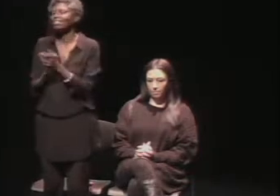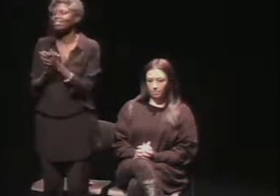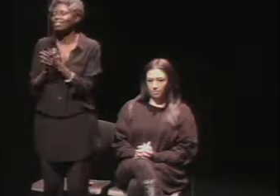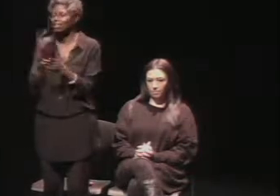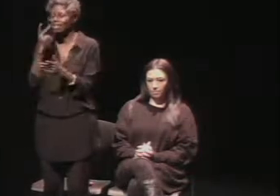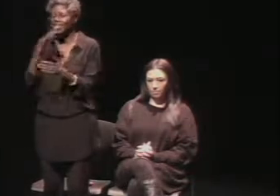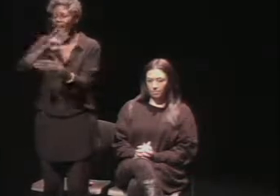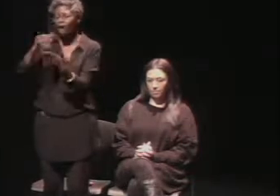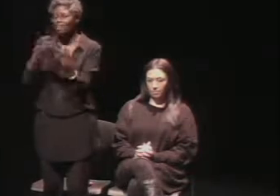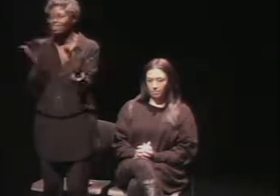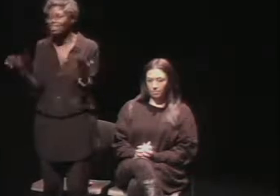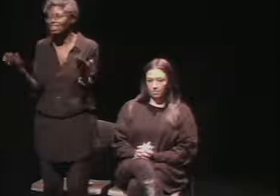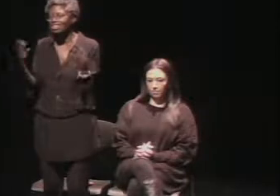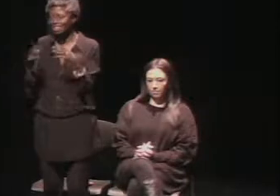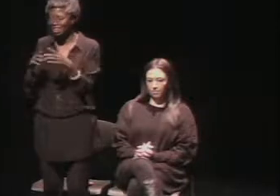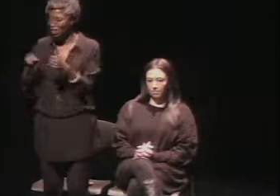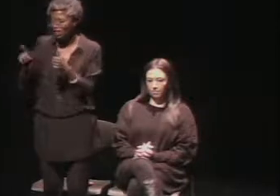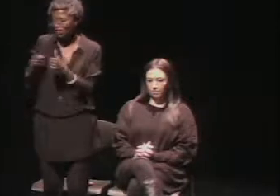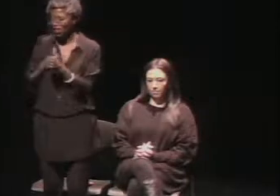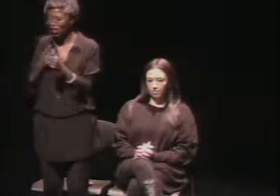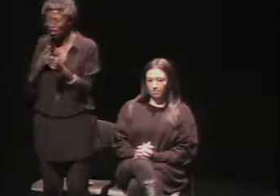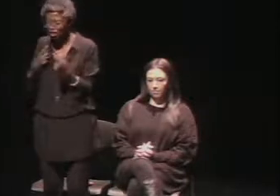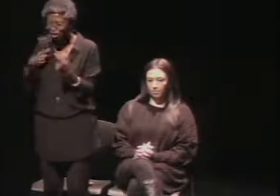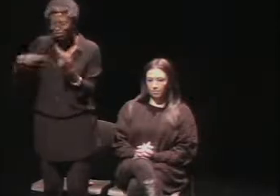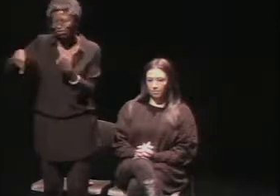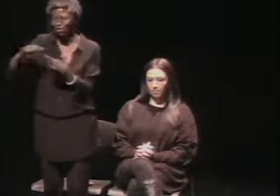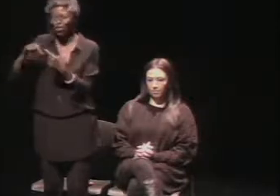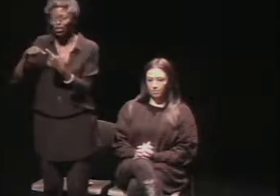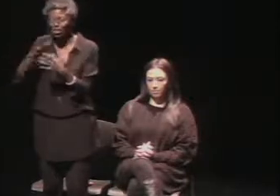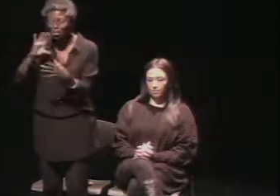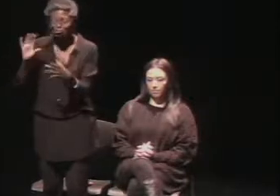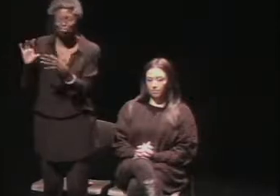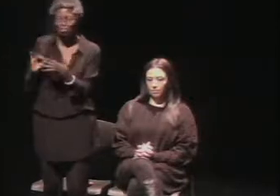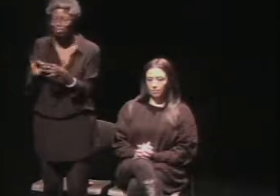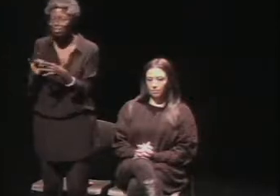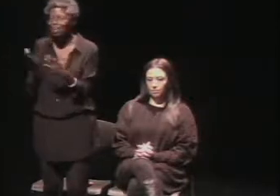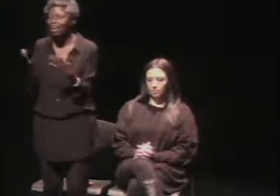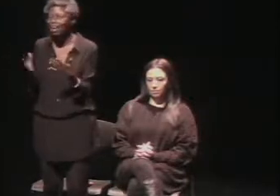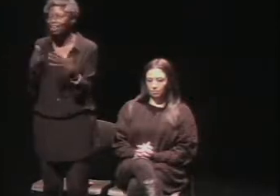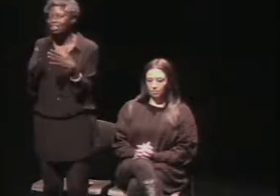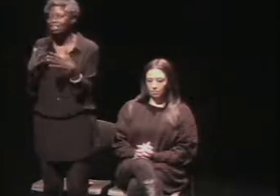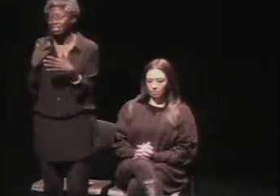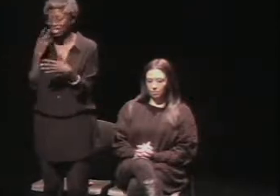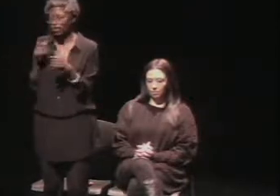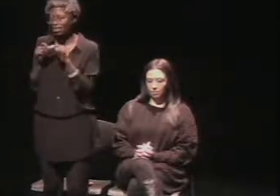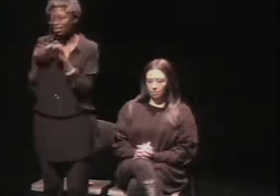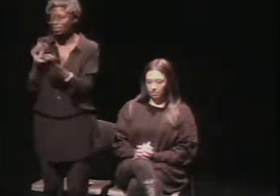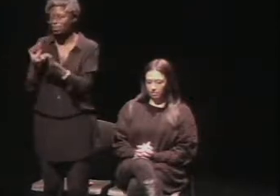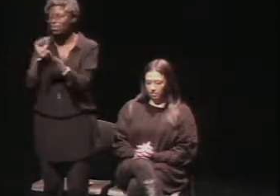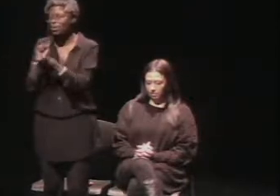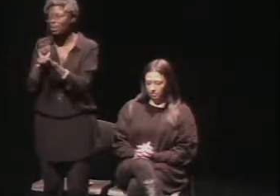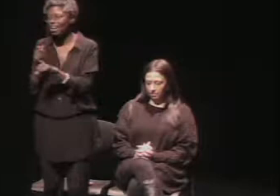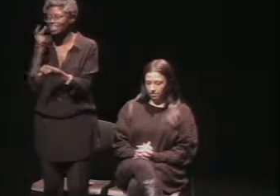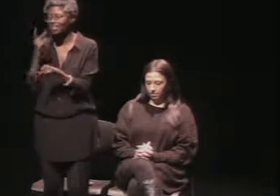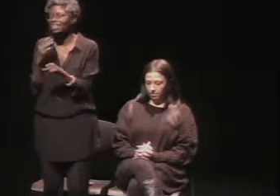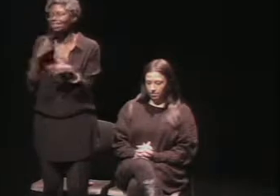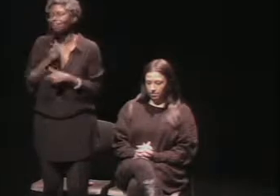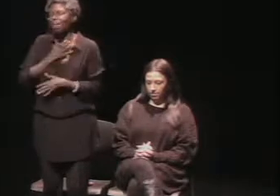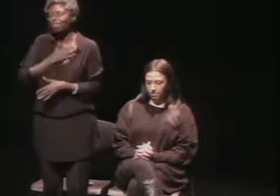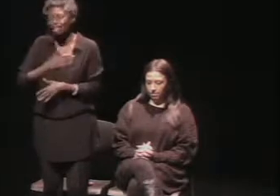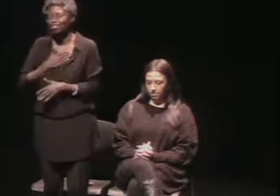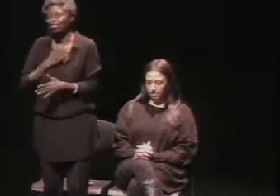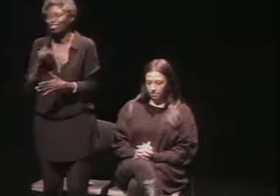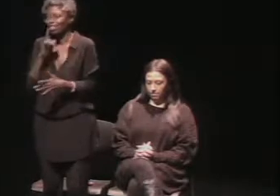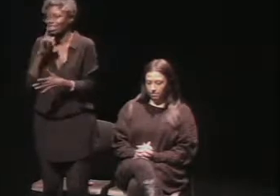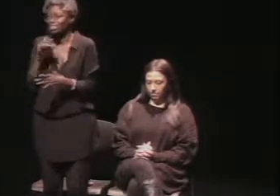this come sort of full circle as Tarana has just continued to do her work has been a pleasure to see. And so I am grateful that she got off of